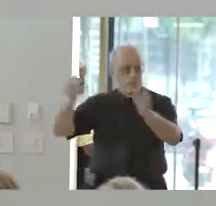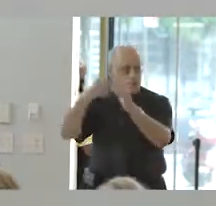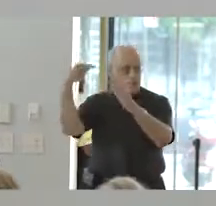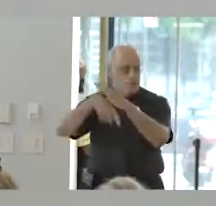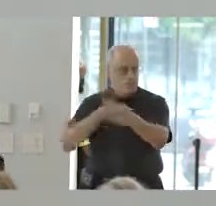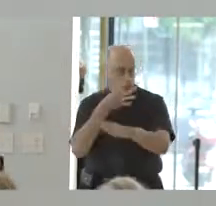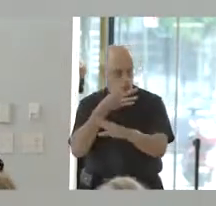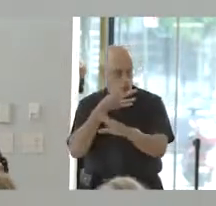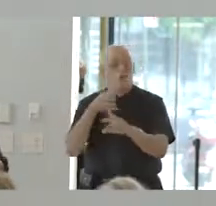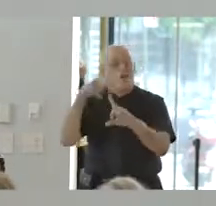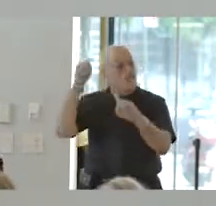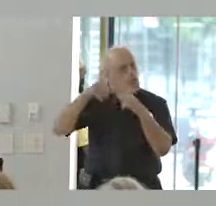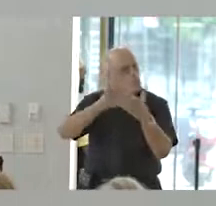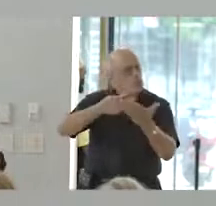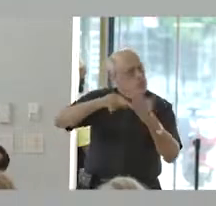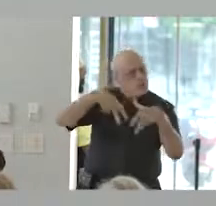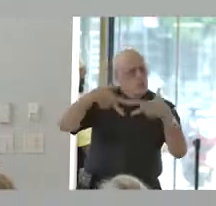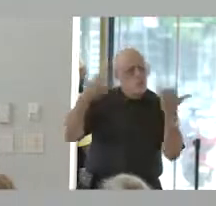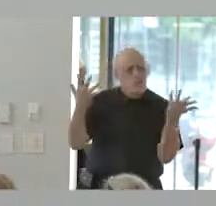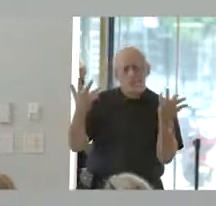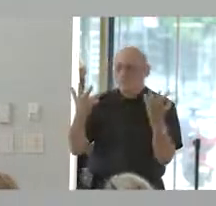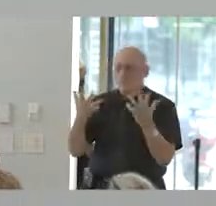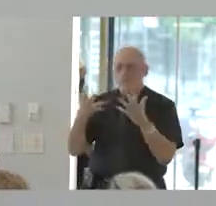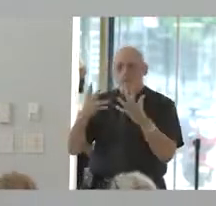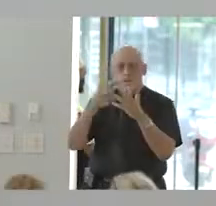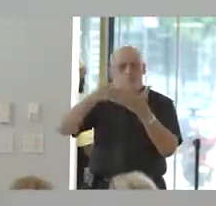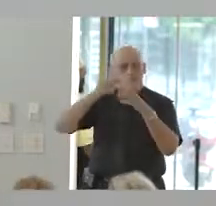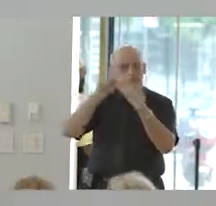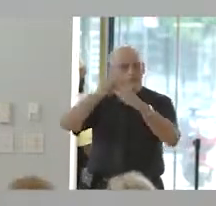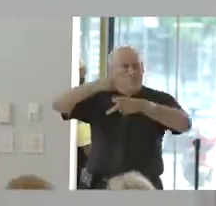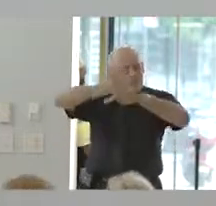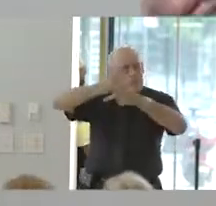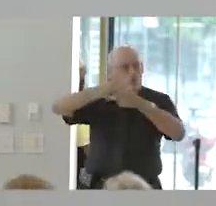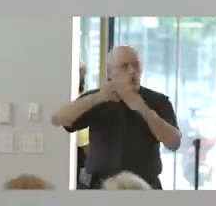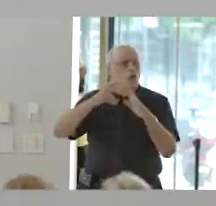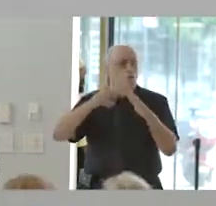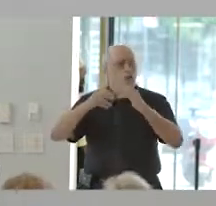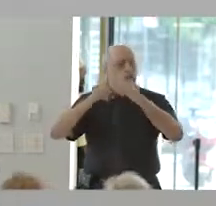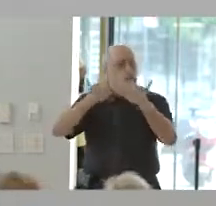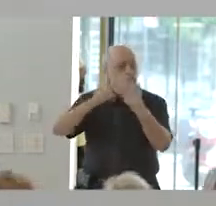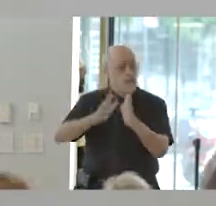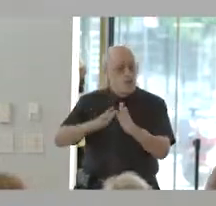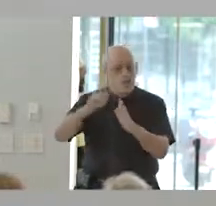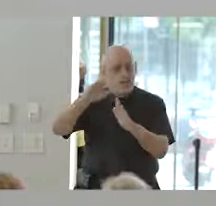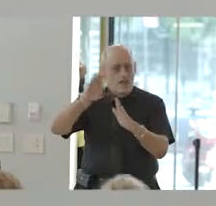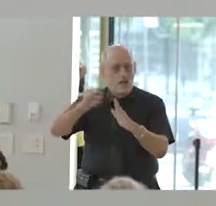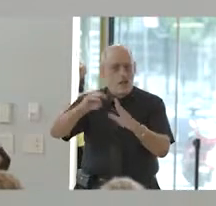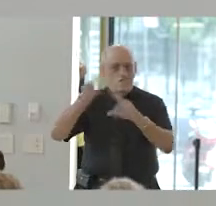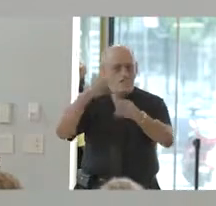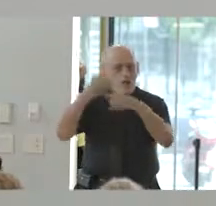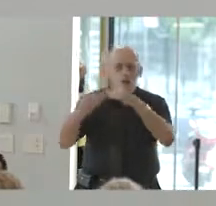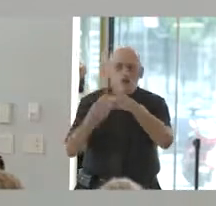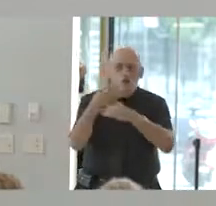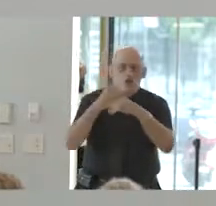more, involved the retention of a consulting engineer. We retained AECOM as our consulting engineer,